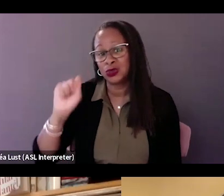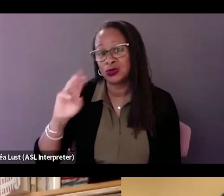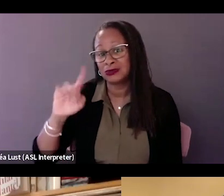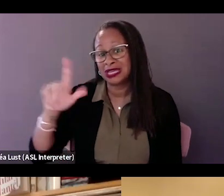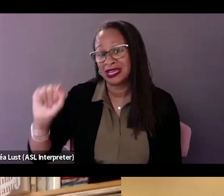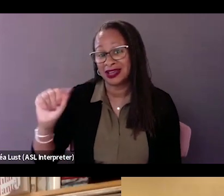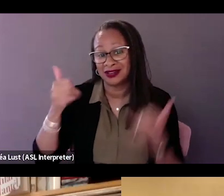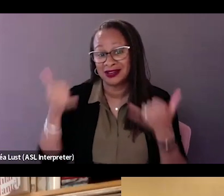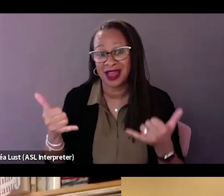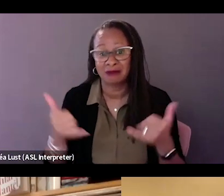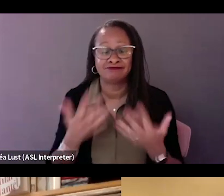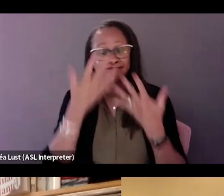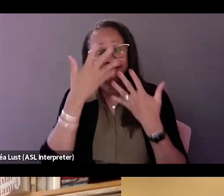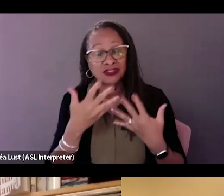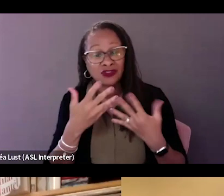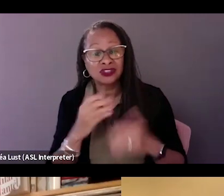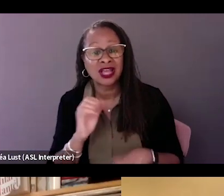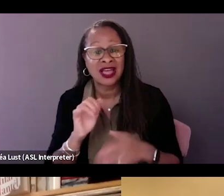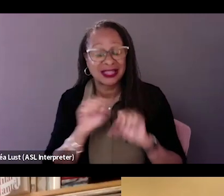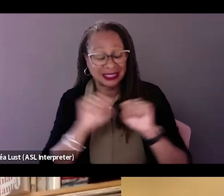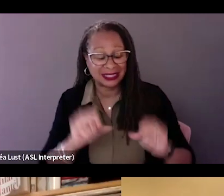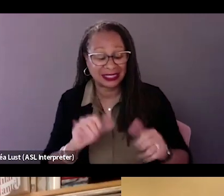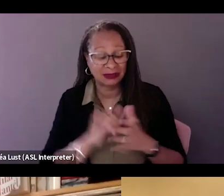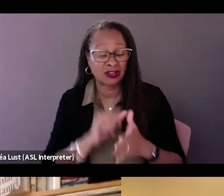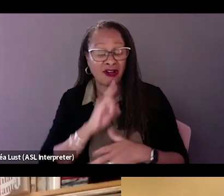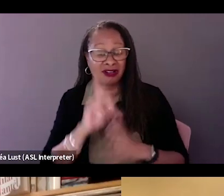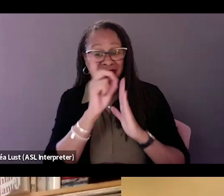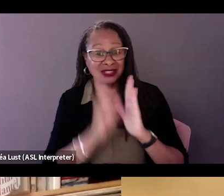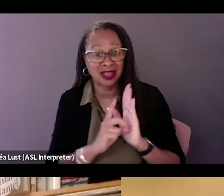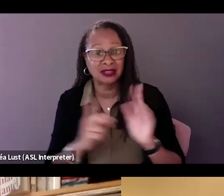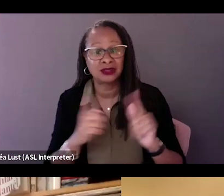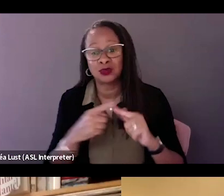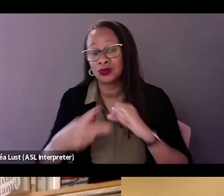the systems that are designed to keep